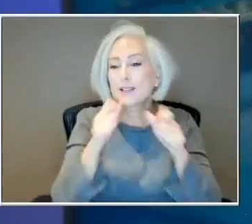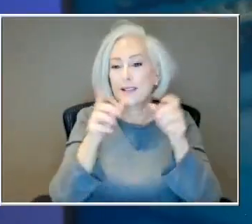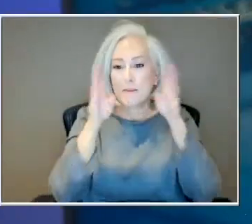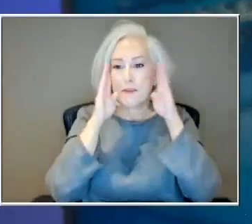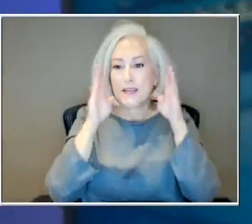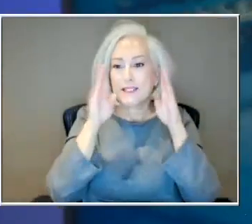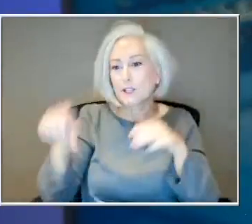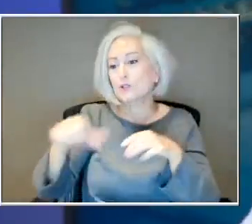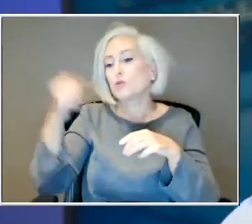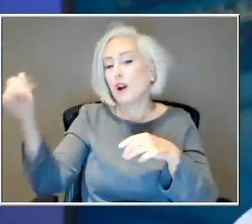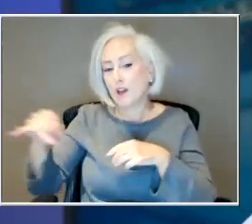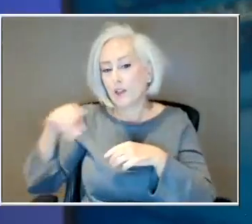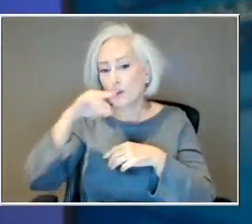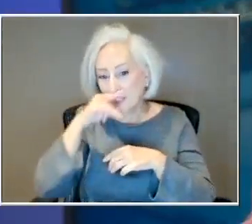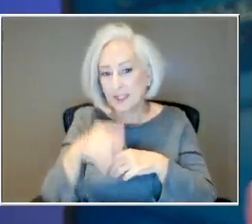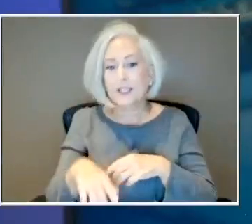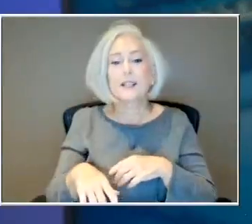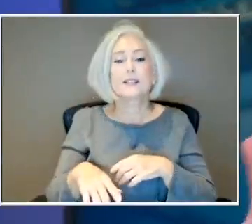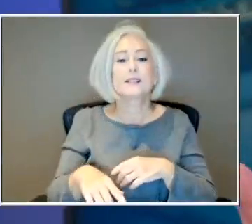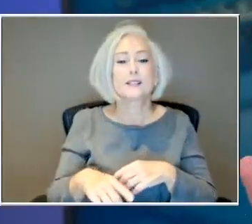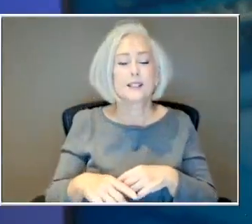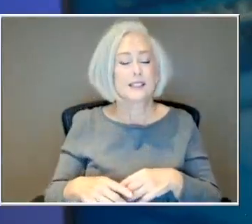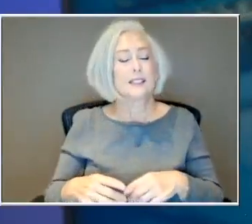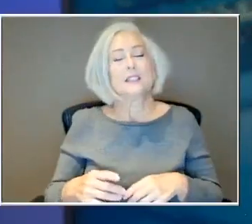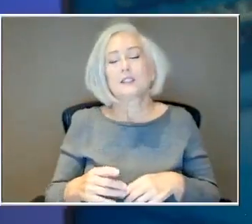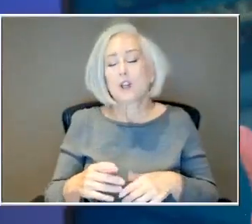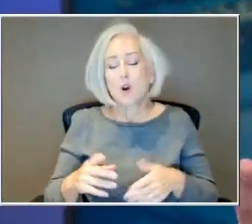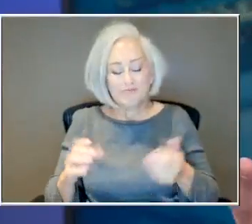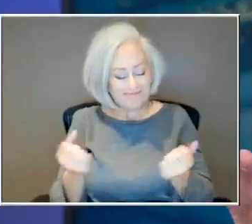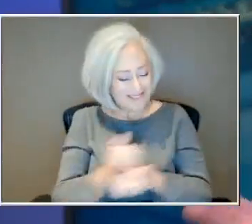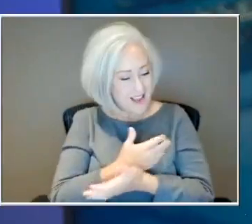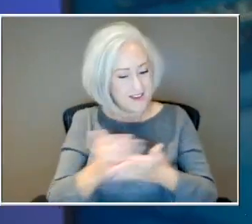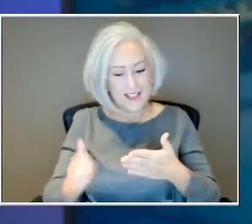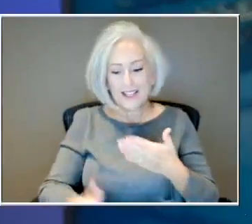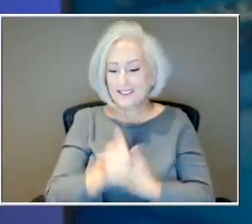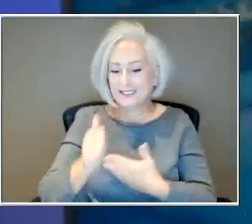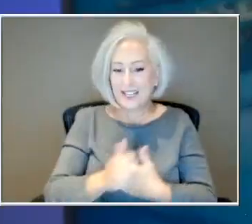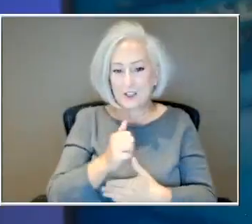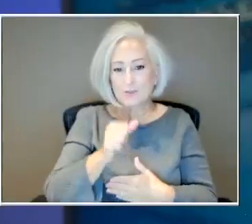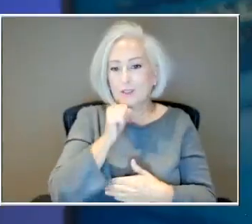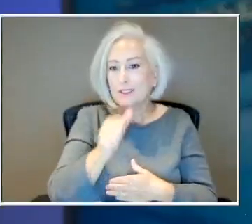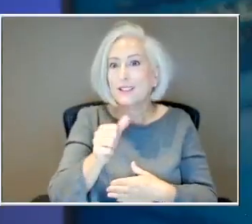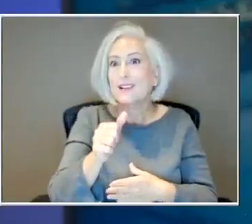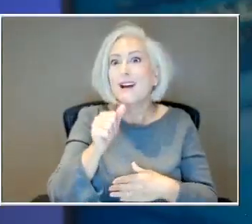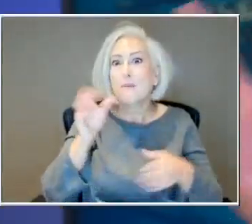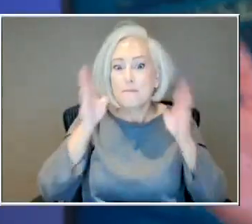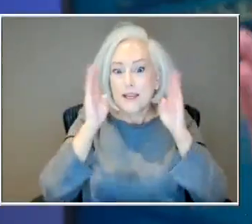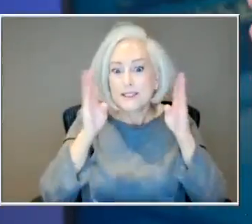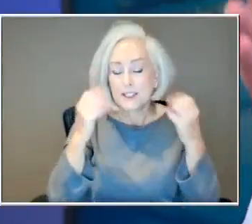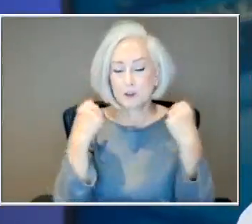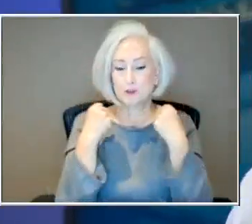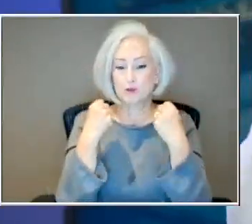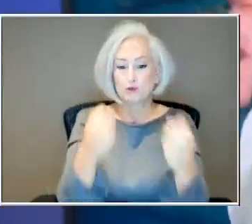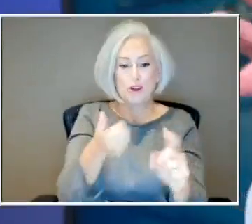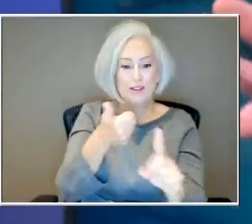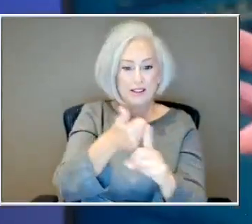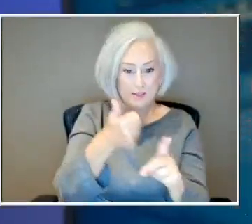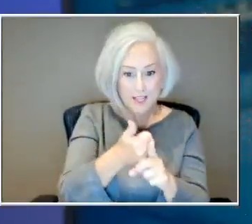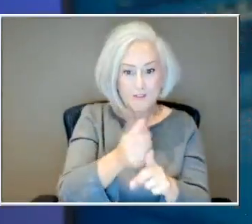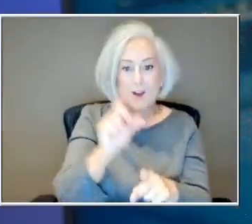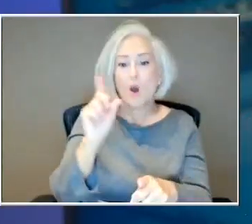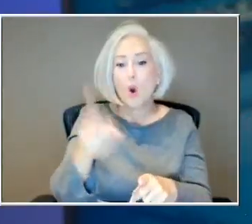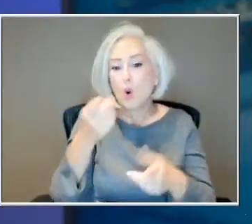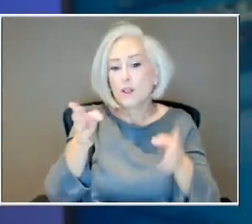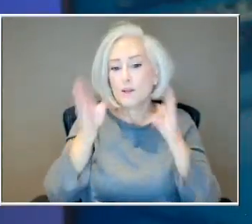once they have them to somebody from their phone. Everything is a risk because they're not really probably paying attention to driving themselves. They're just paying attention to more about their